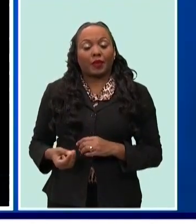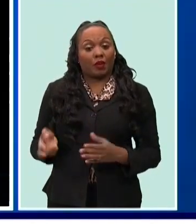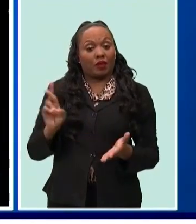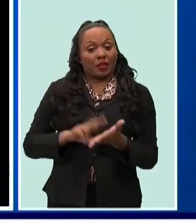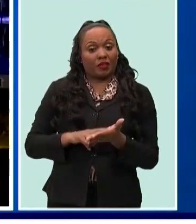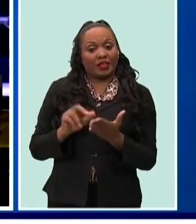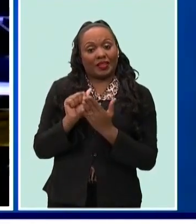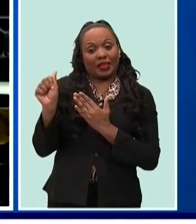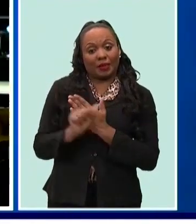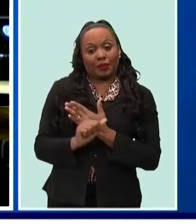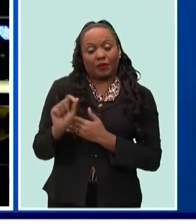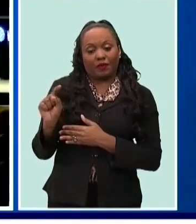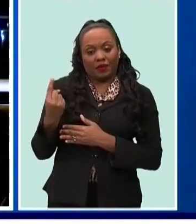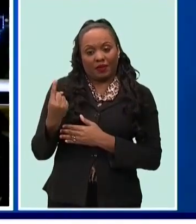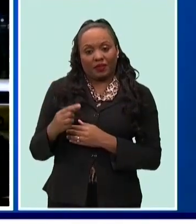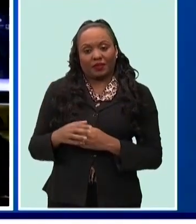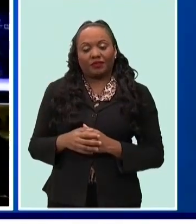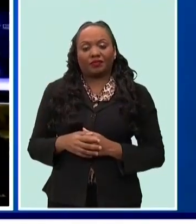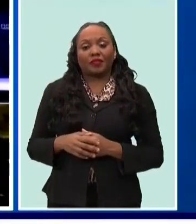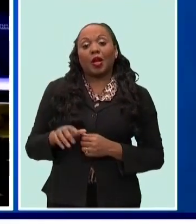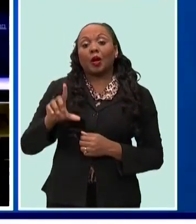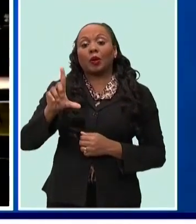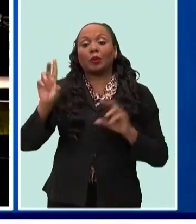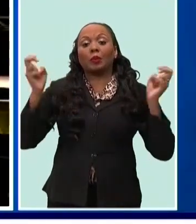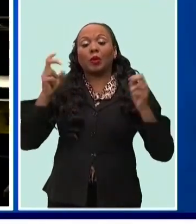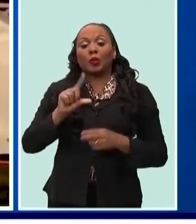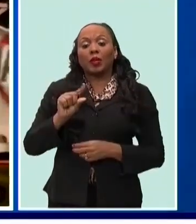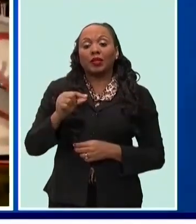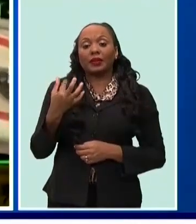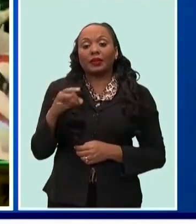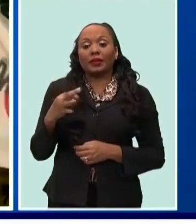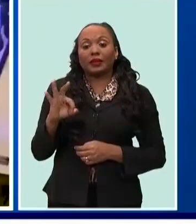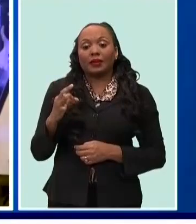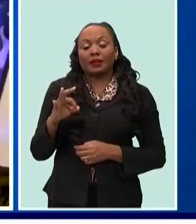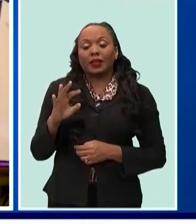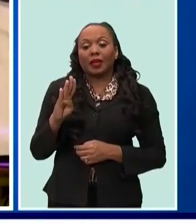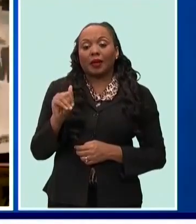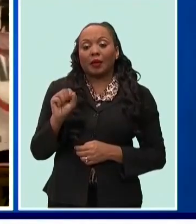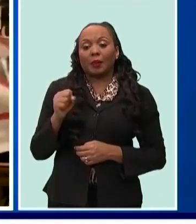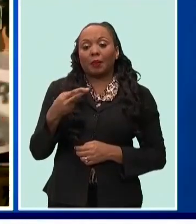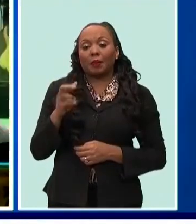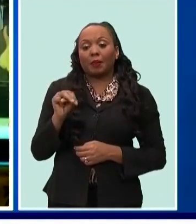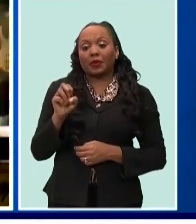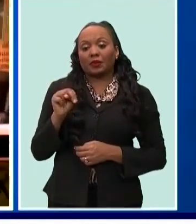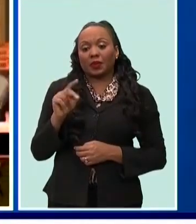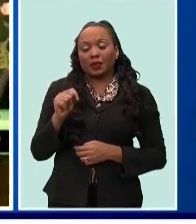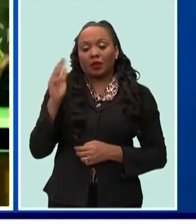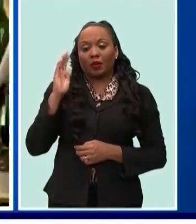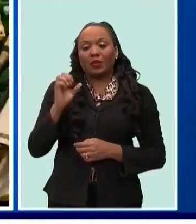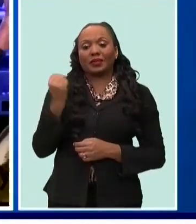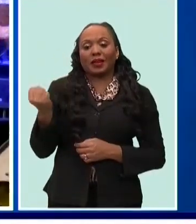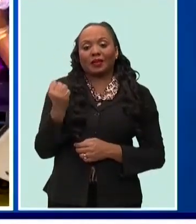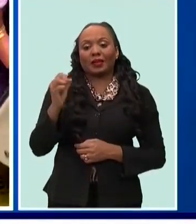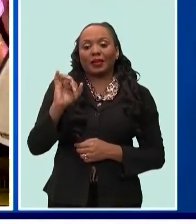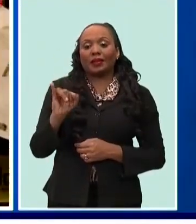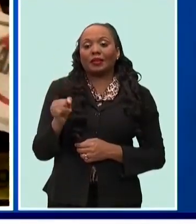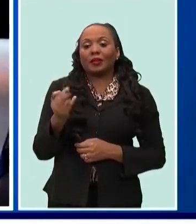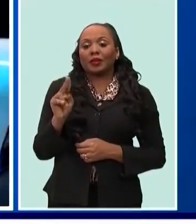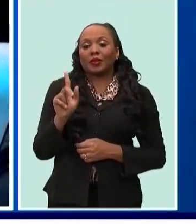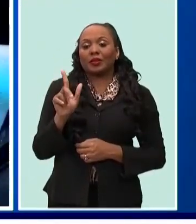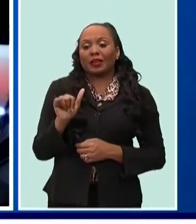1st. The 2019 International Bashment Soca Monarch will be staged on Saturday, July 6th. Kishmar